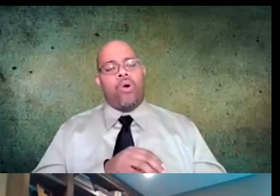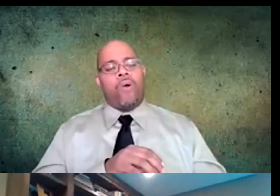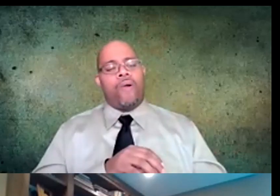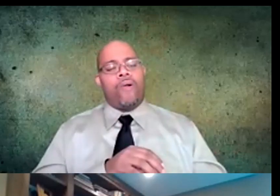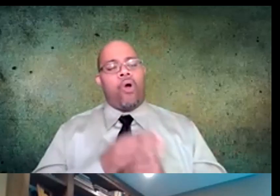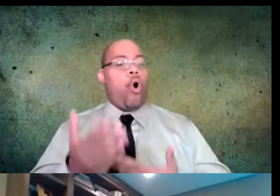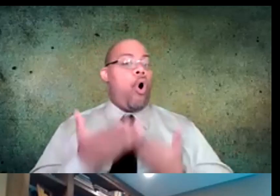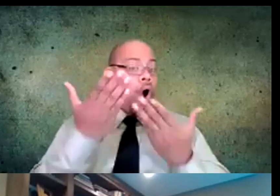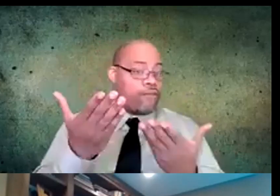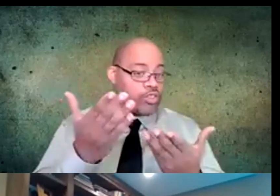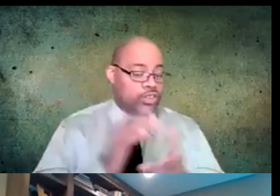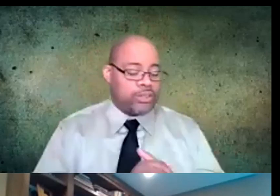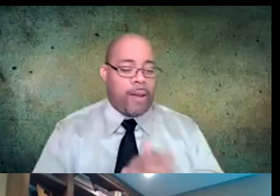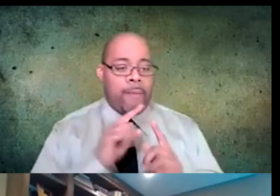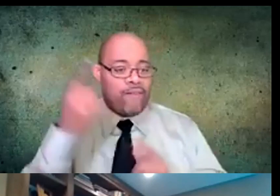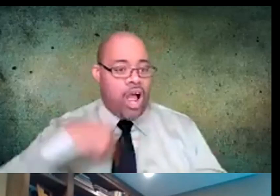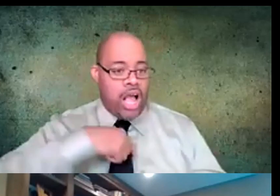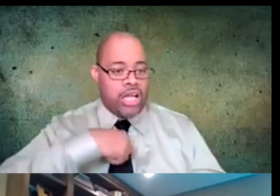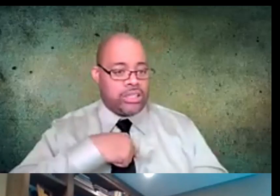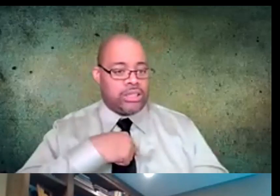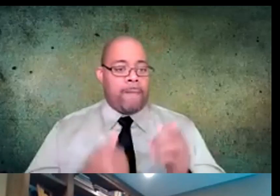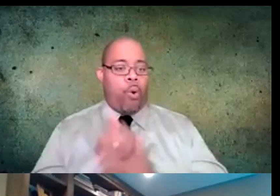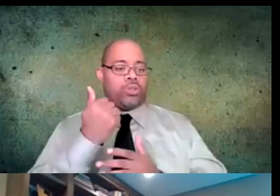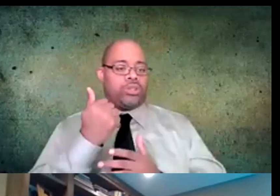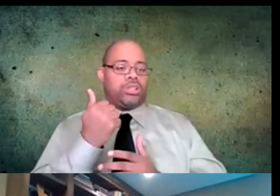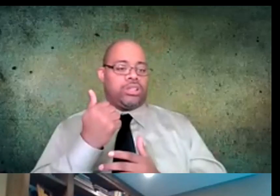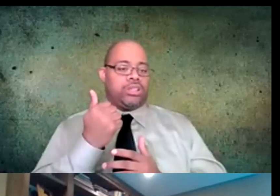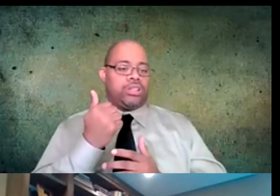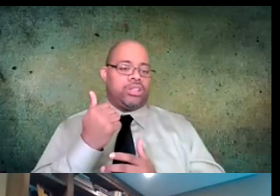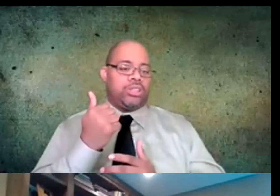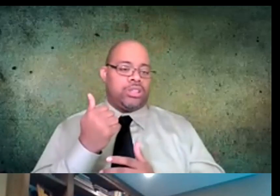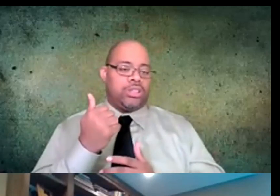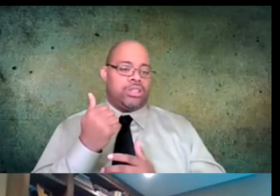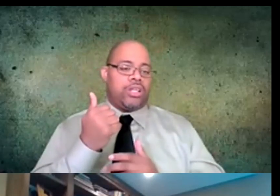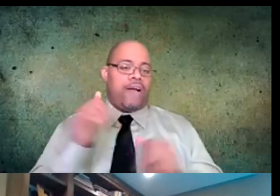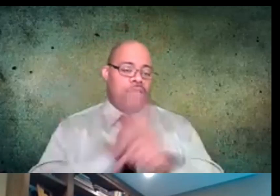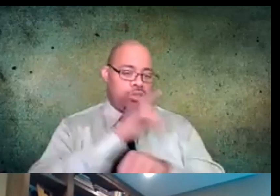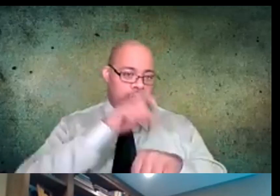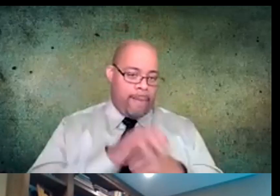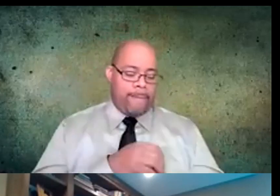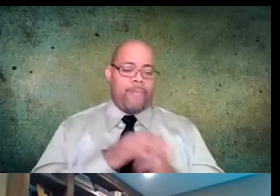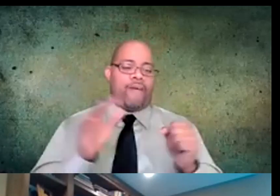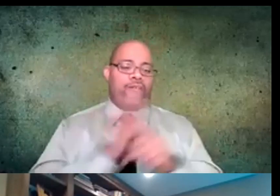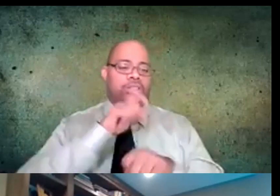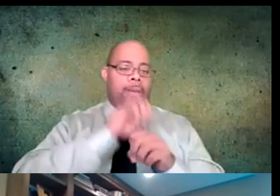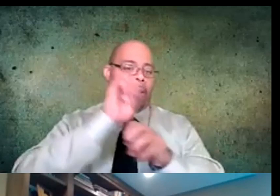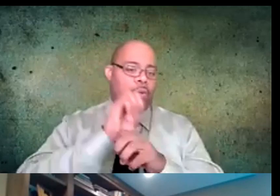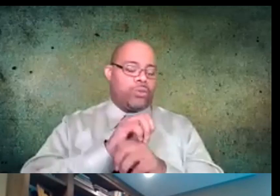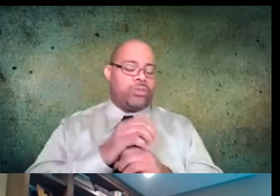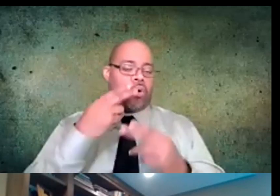offers. But for us, mostly is full-time employees, so we